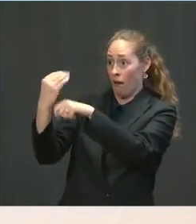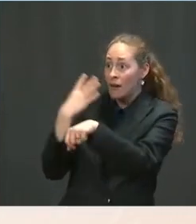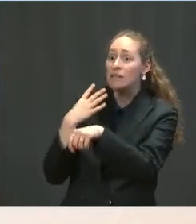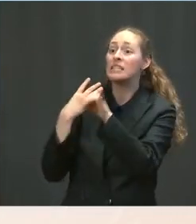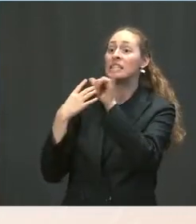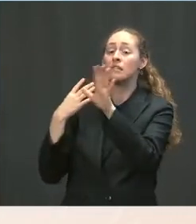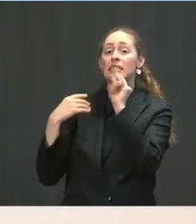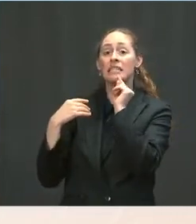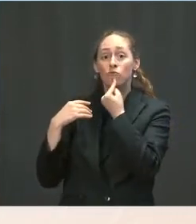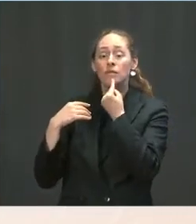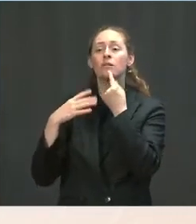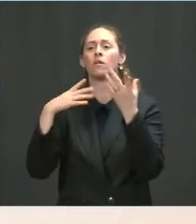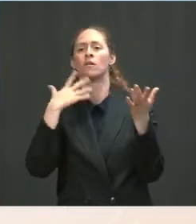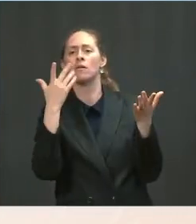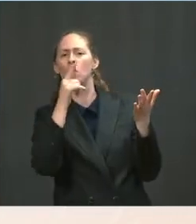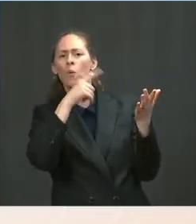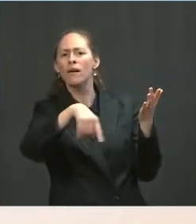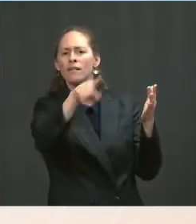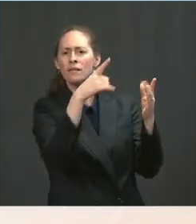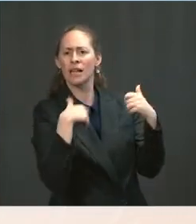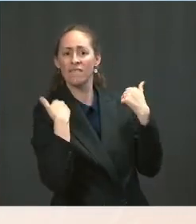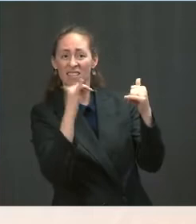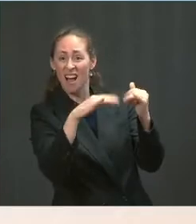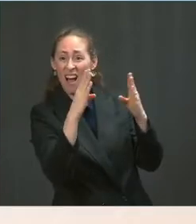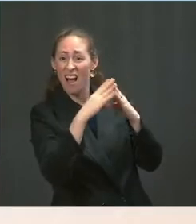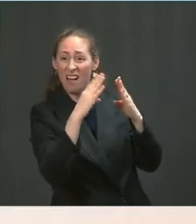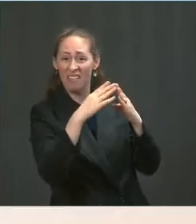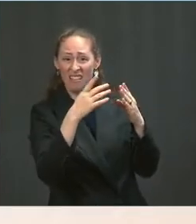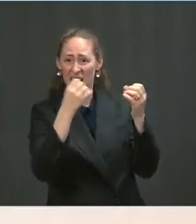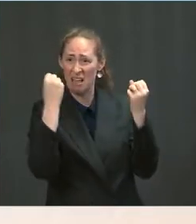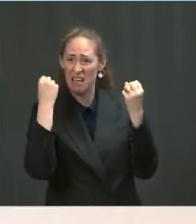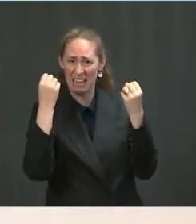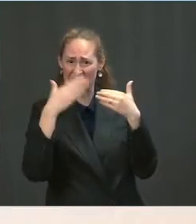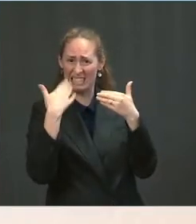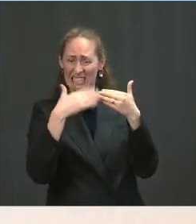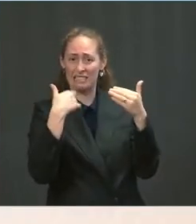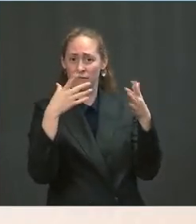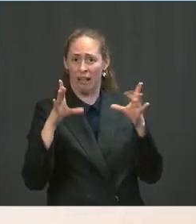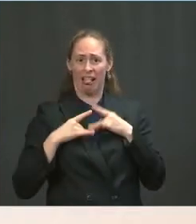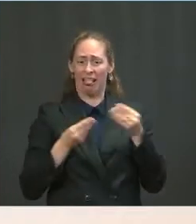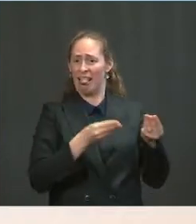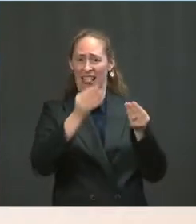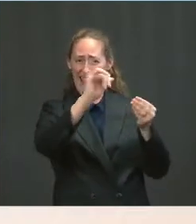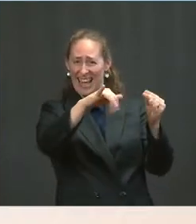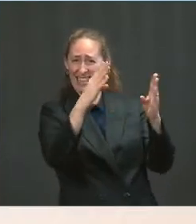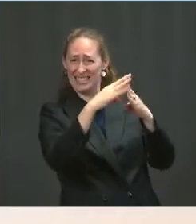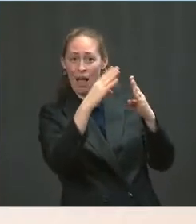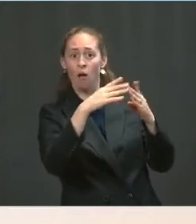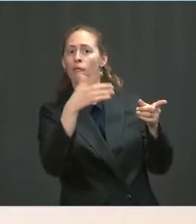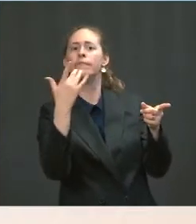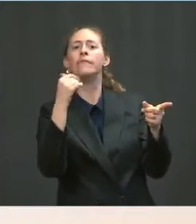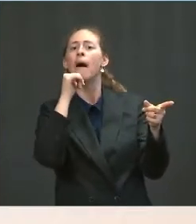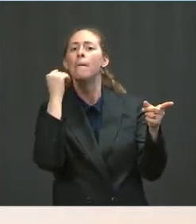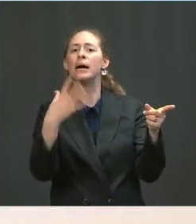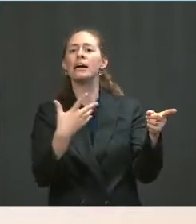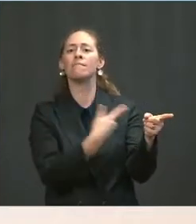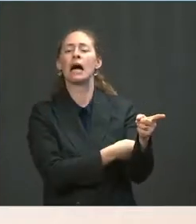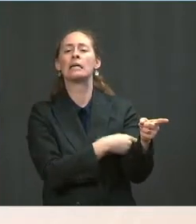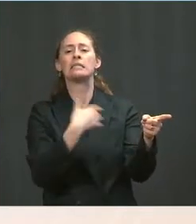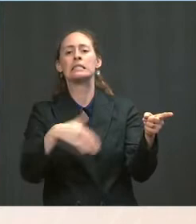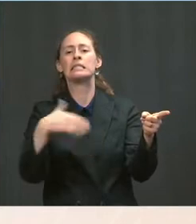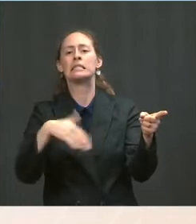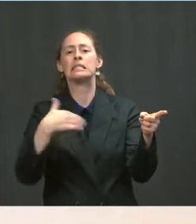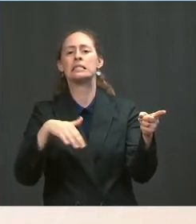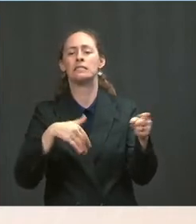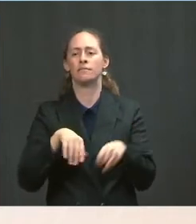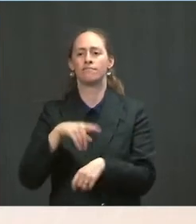area that is highly contagious and that has high levels, they are saying, giving